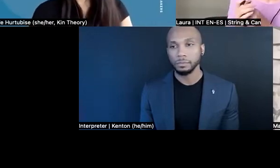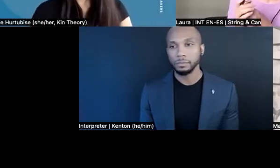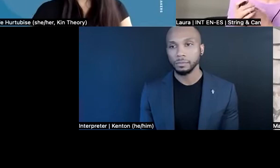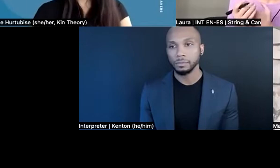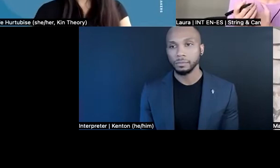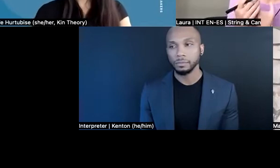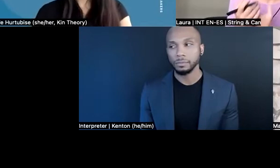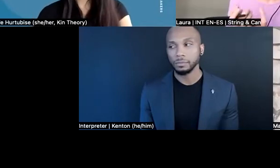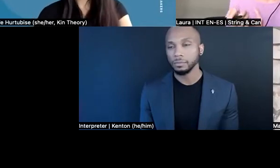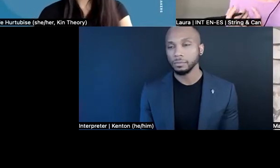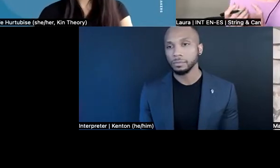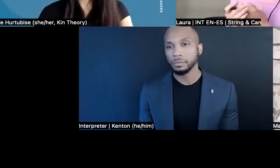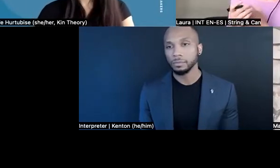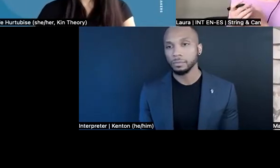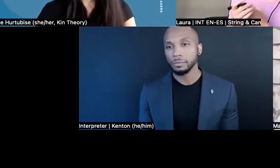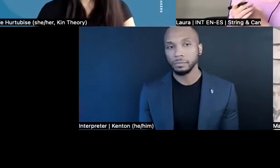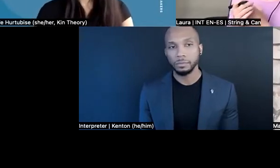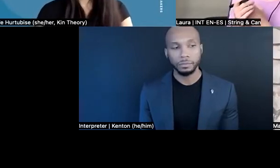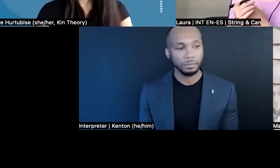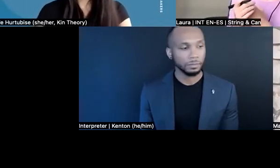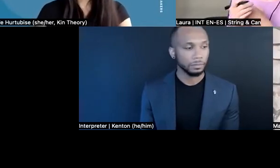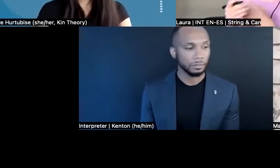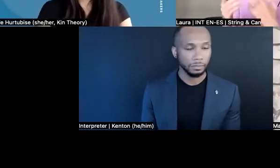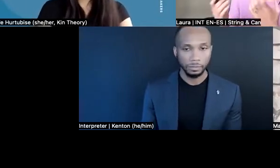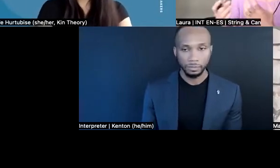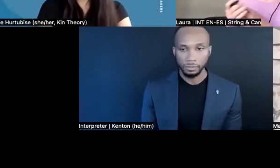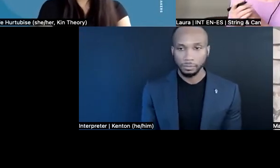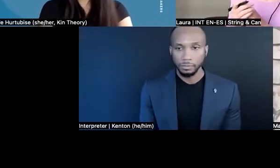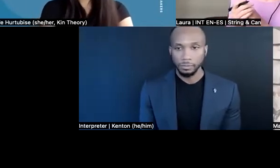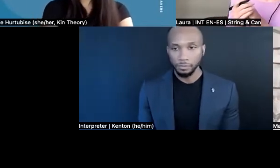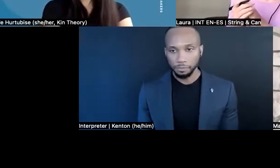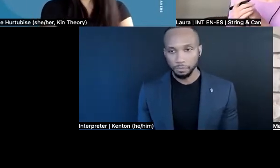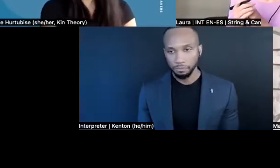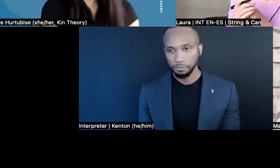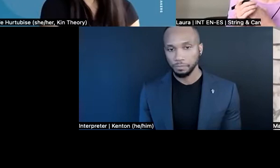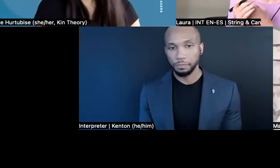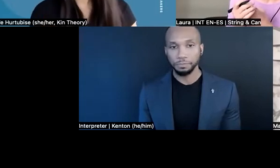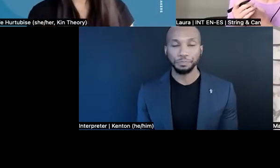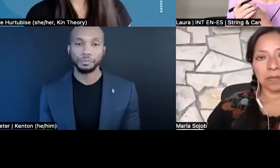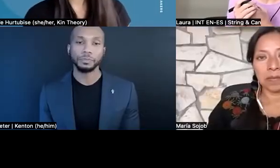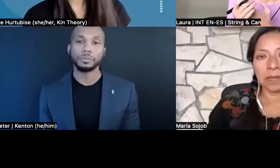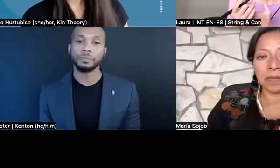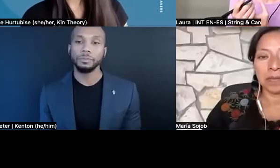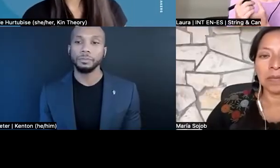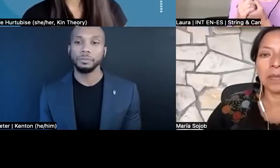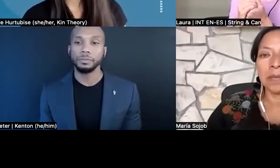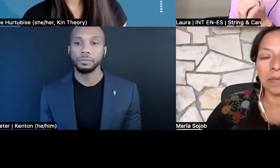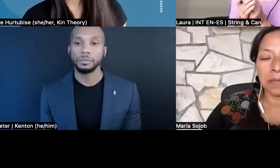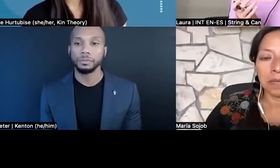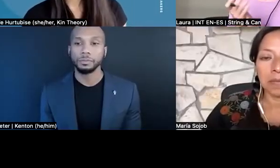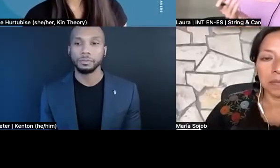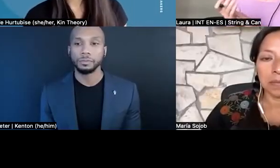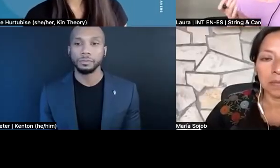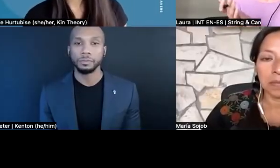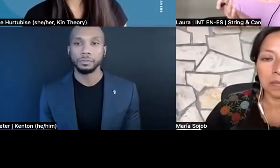me estoy sintonizando desde la zona en que vivo, que es Oklahoma, territorio indígena. Muchas gracias